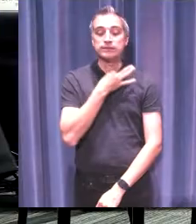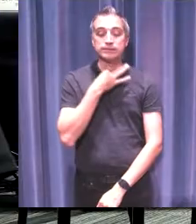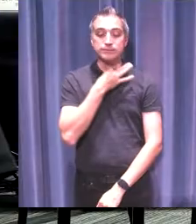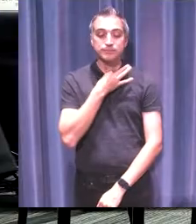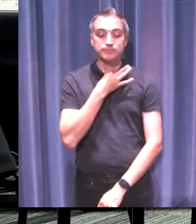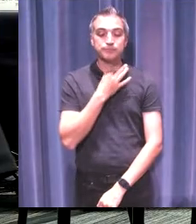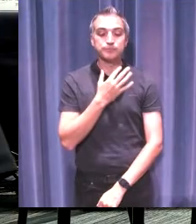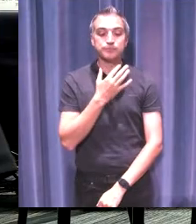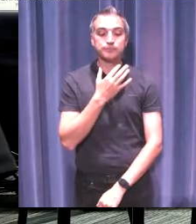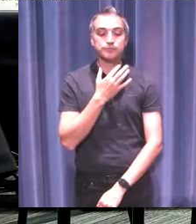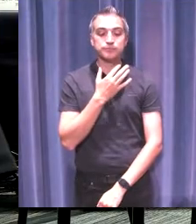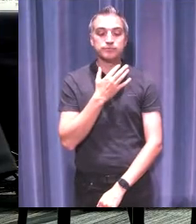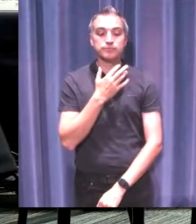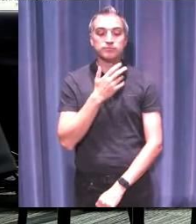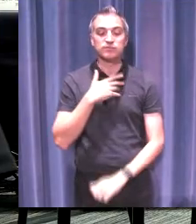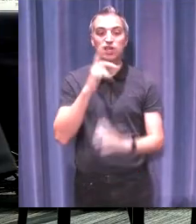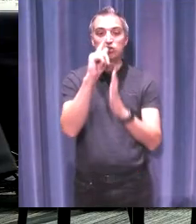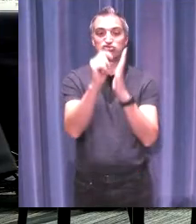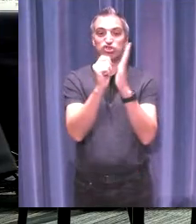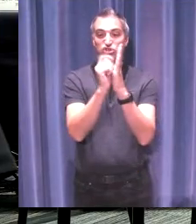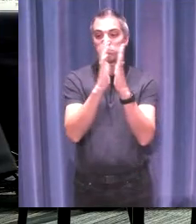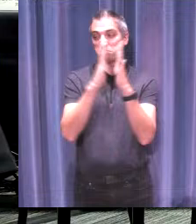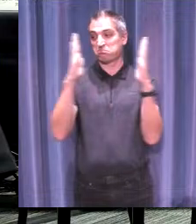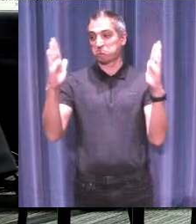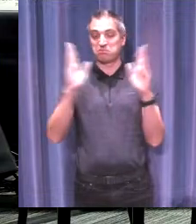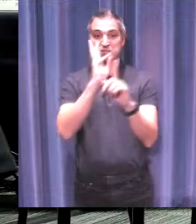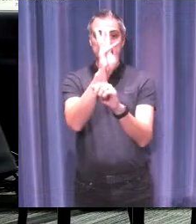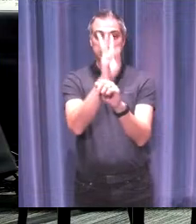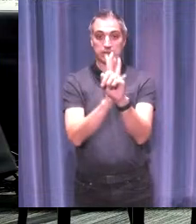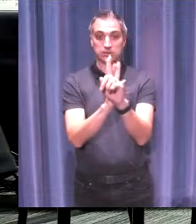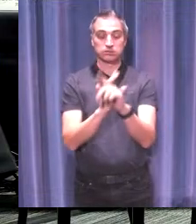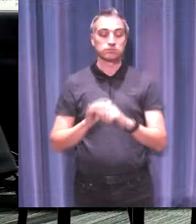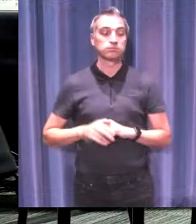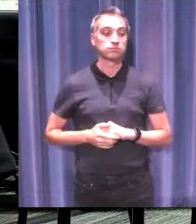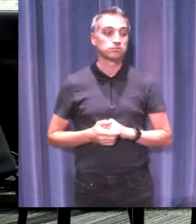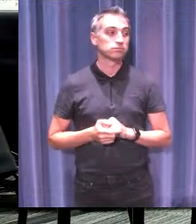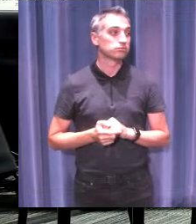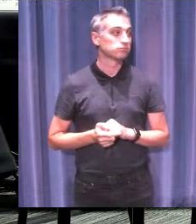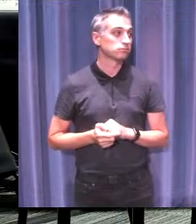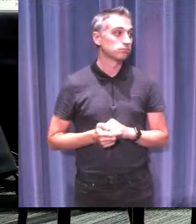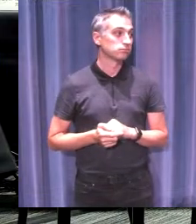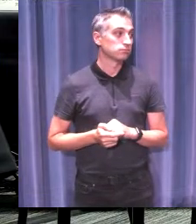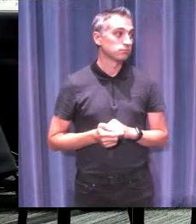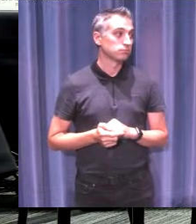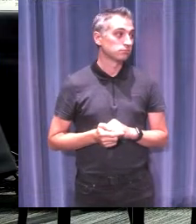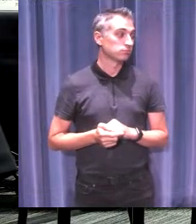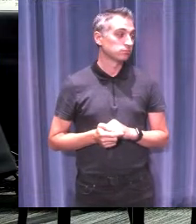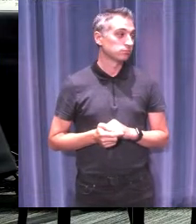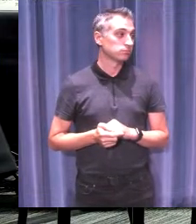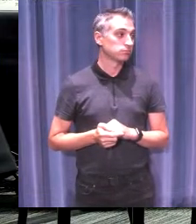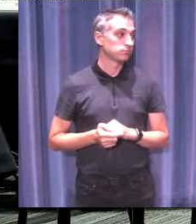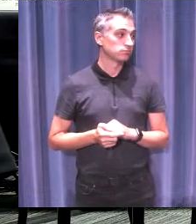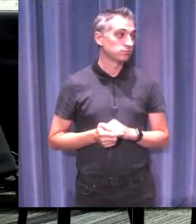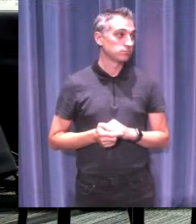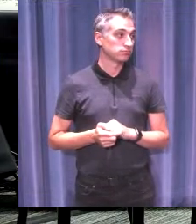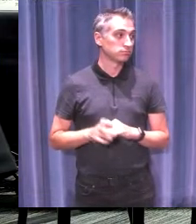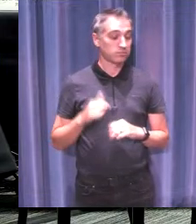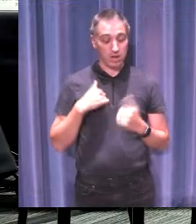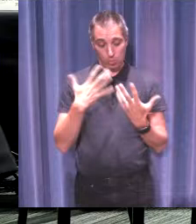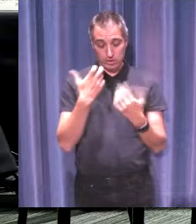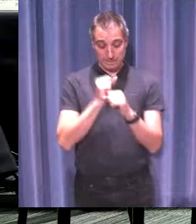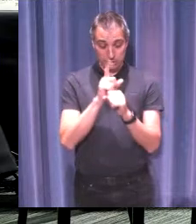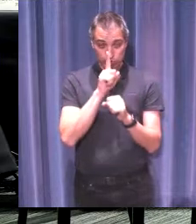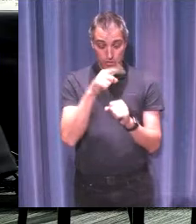a term that's envisioned at being 6 months, you know, this, and I want to be sure I understand